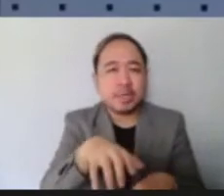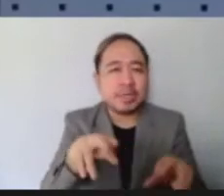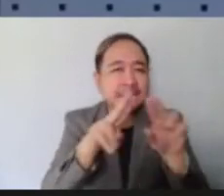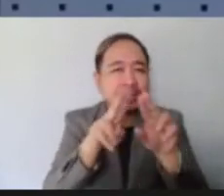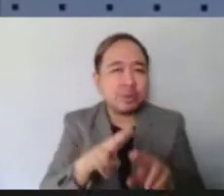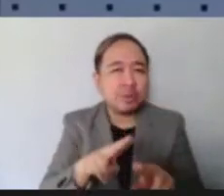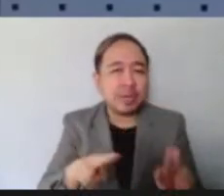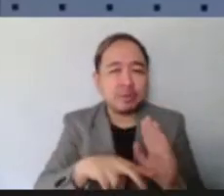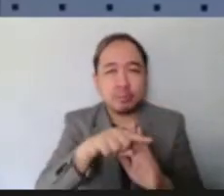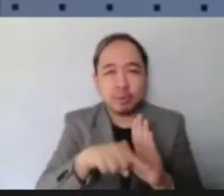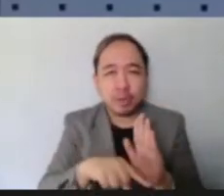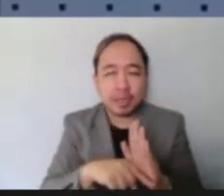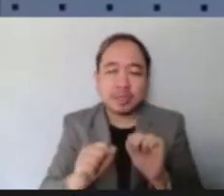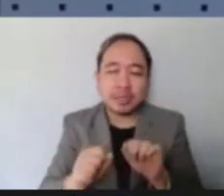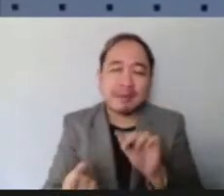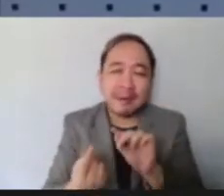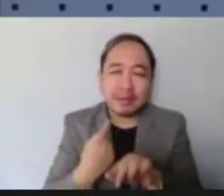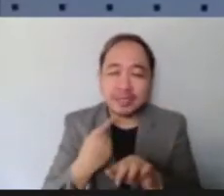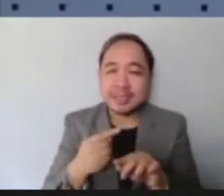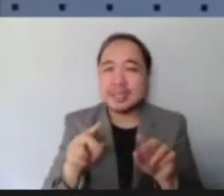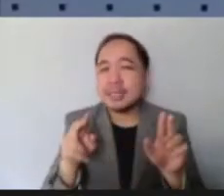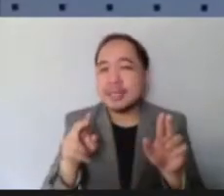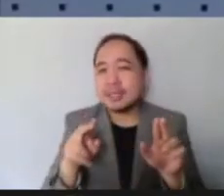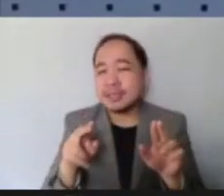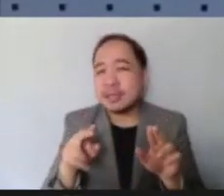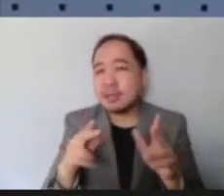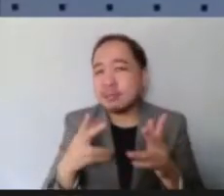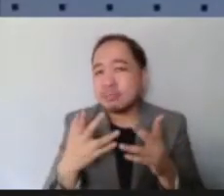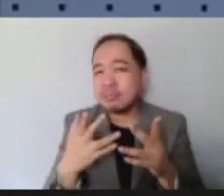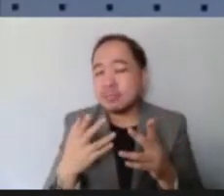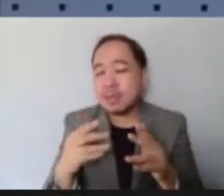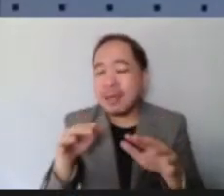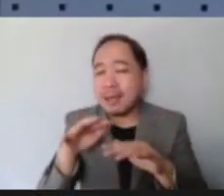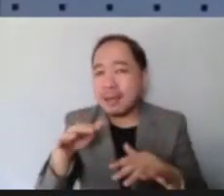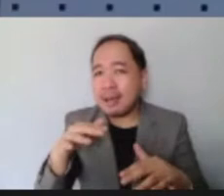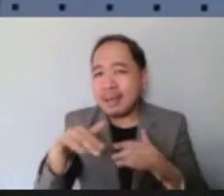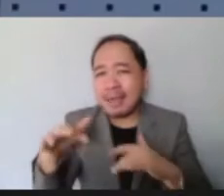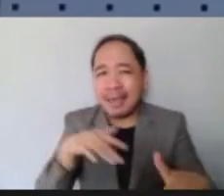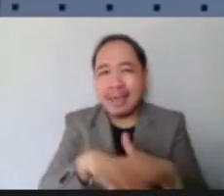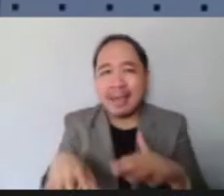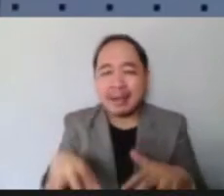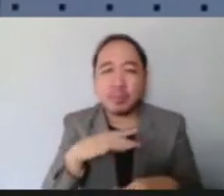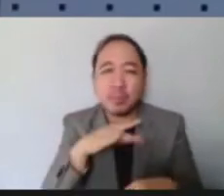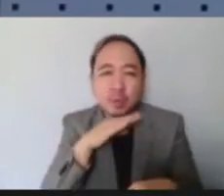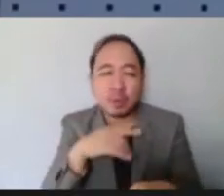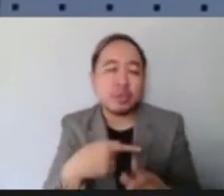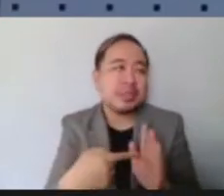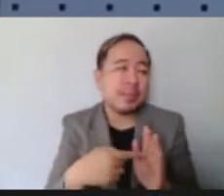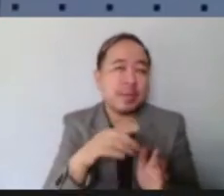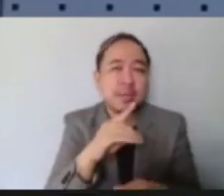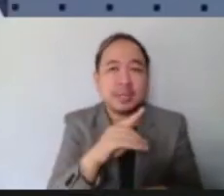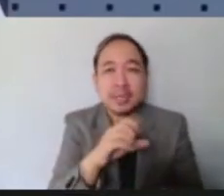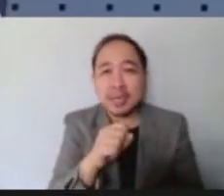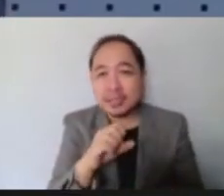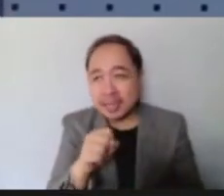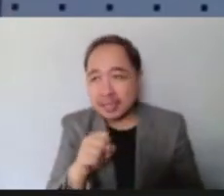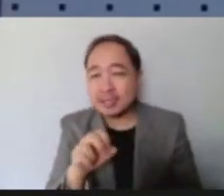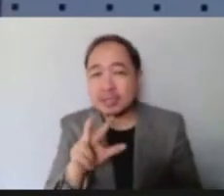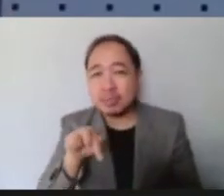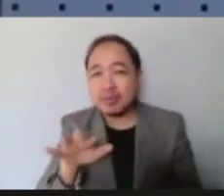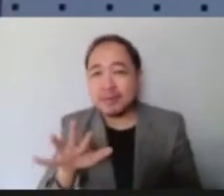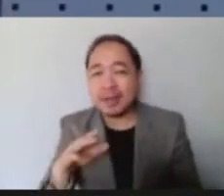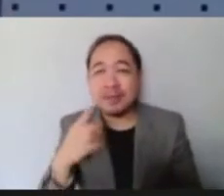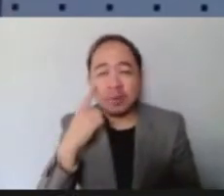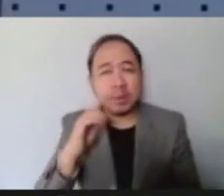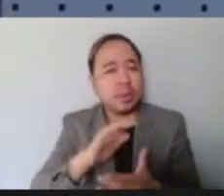air pollution such as DSS and PM 2.5 for cleaner air in the region thank you chair